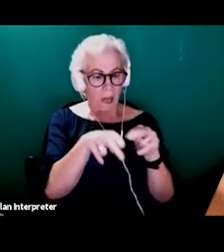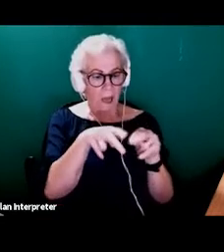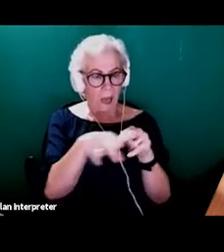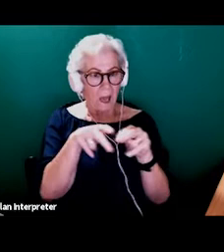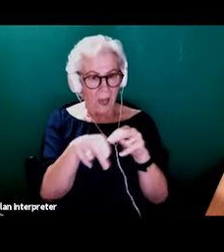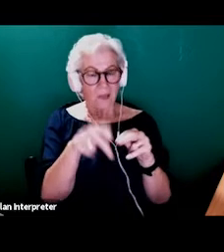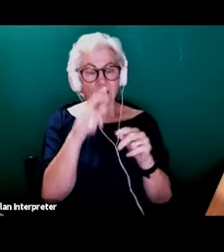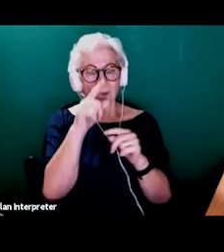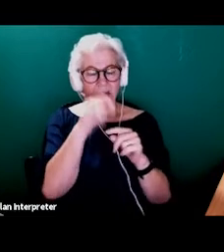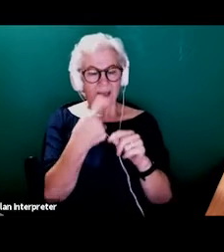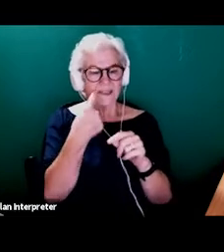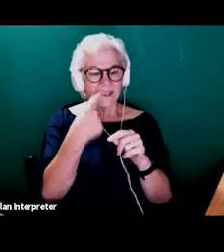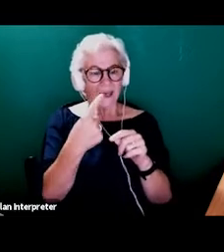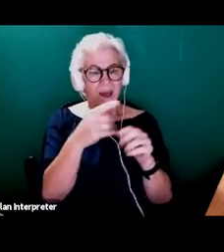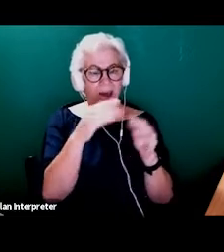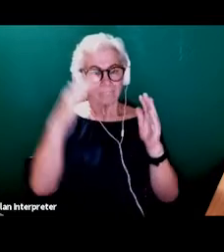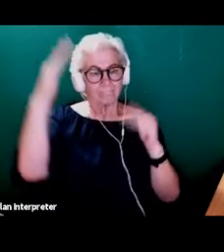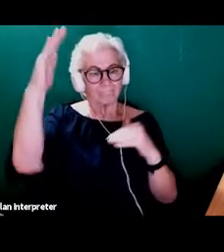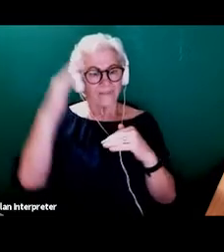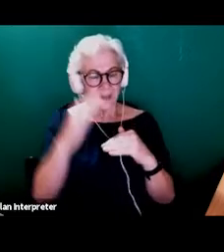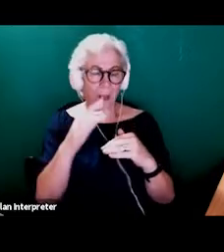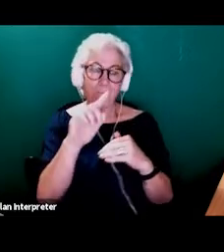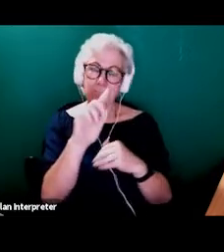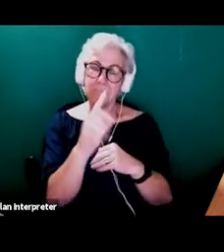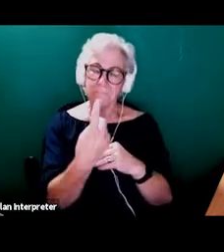may well be heroin, but what you can see is that